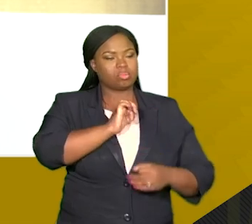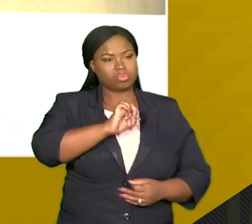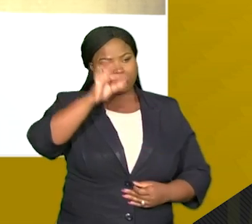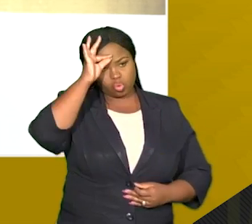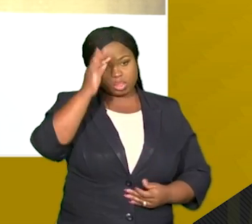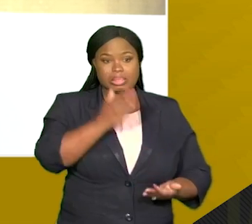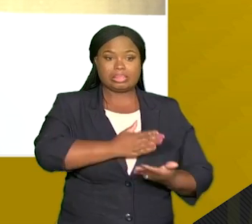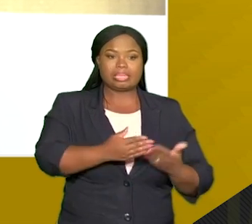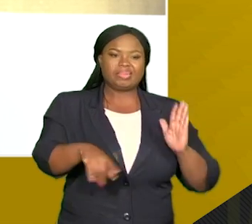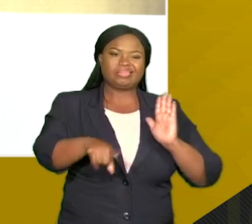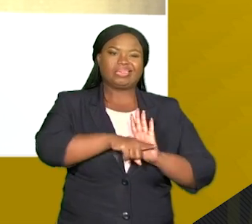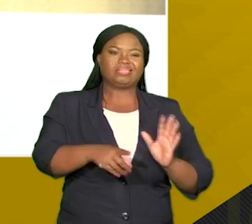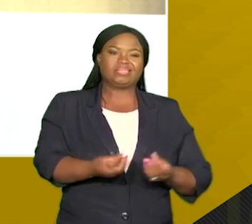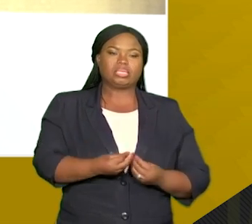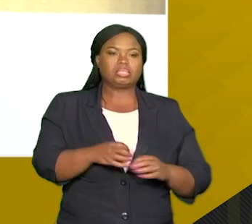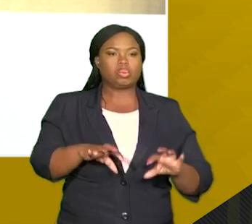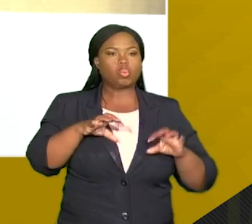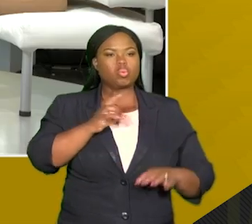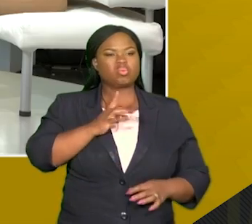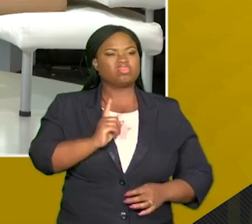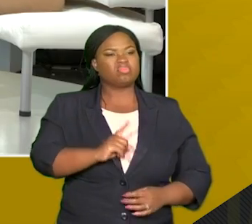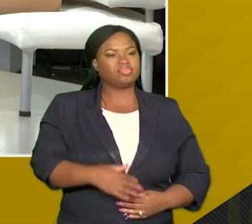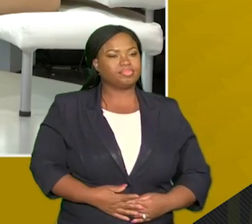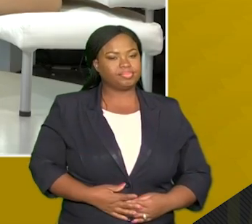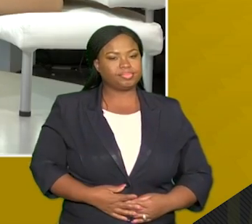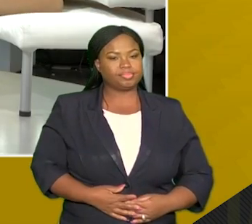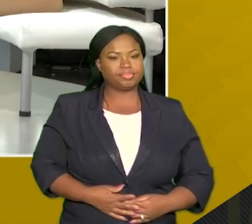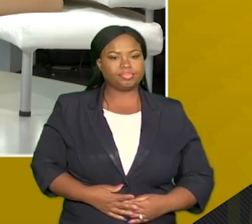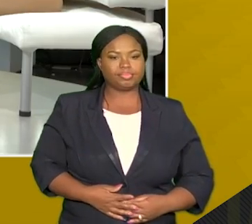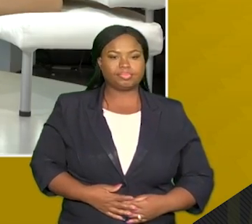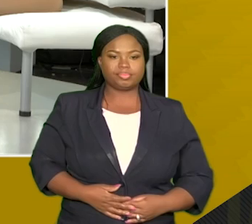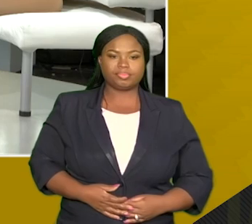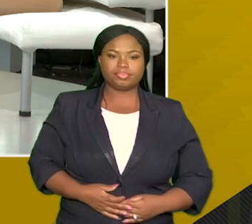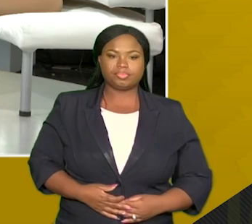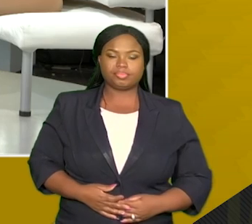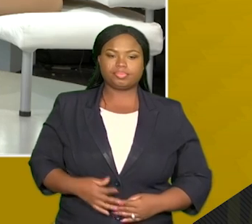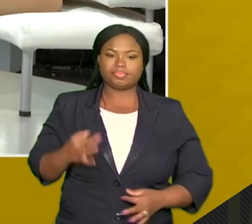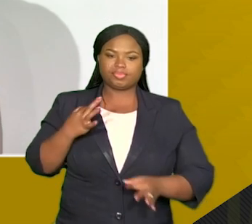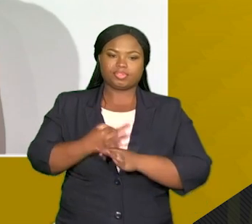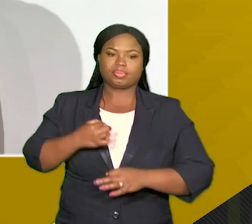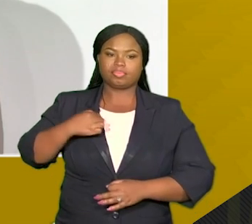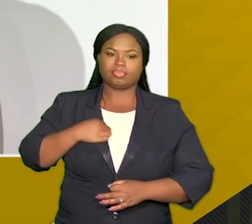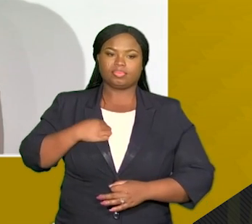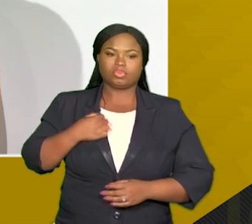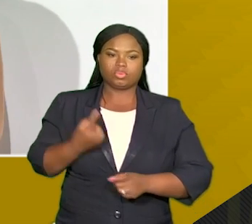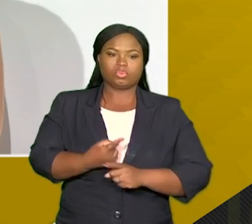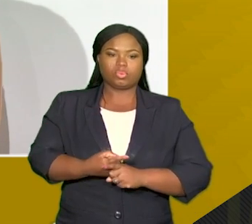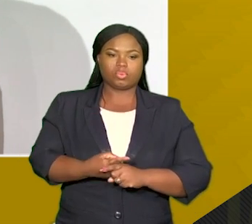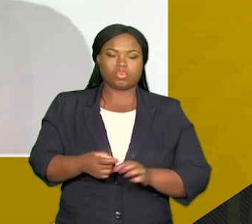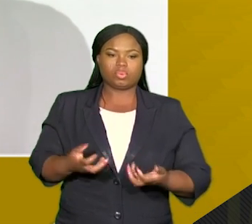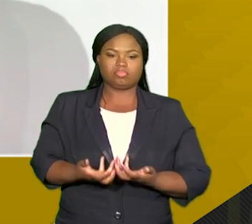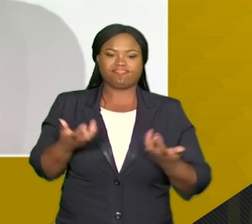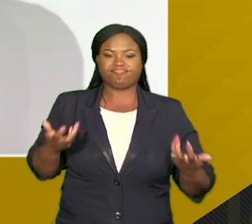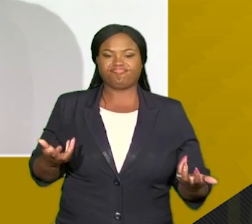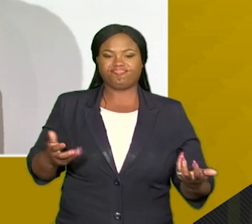that actually, you know, you've got fear from that? I think that my dad has always separated his work and